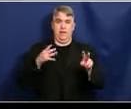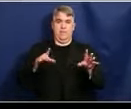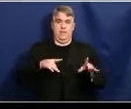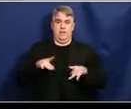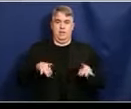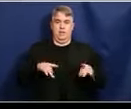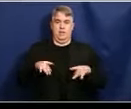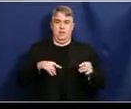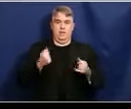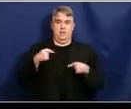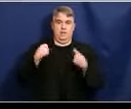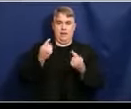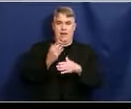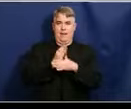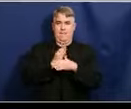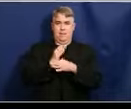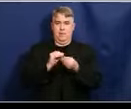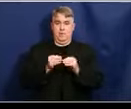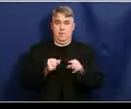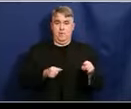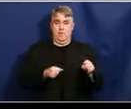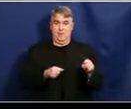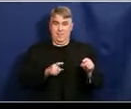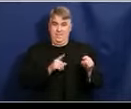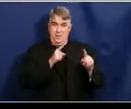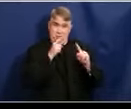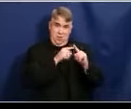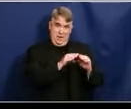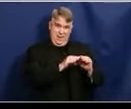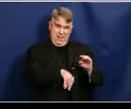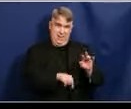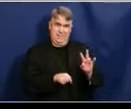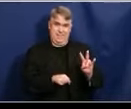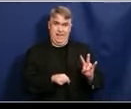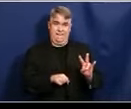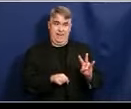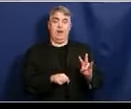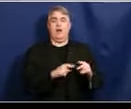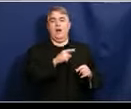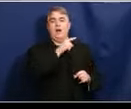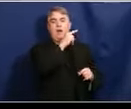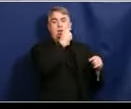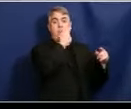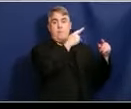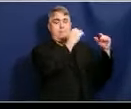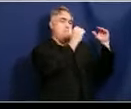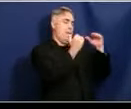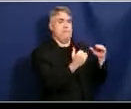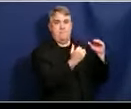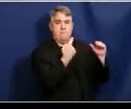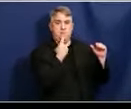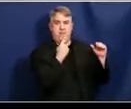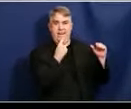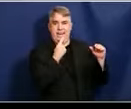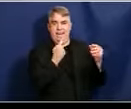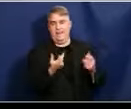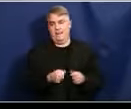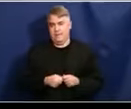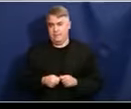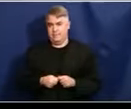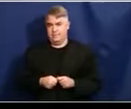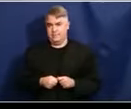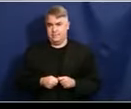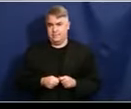to 7 or below. But because of the presence of the vaccine, we think this week that number will change to 10 or